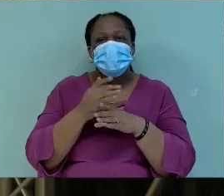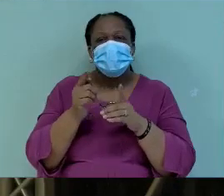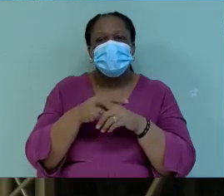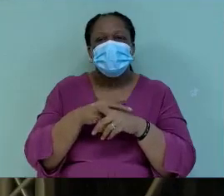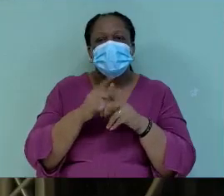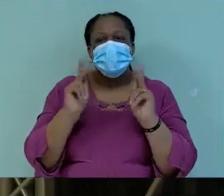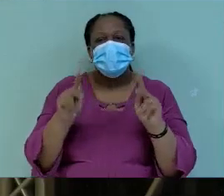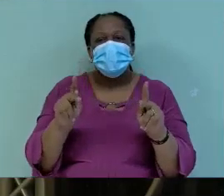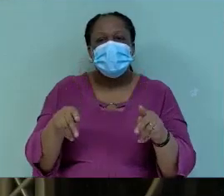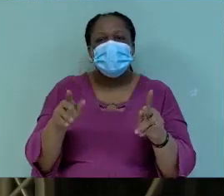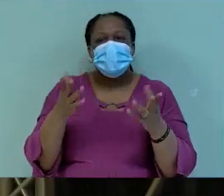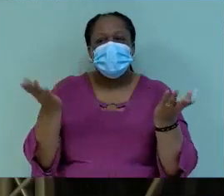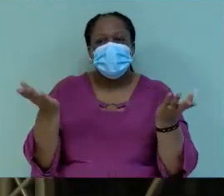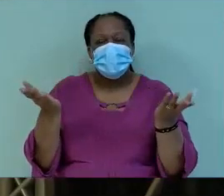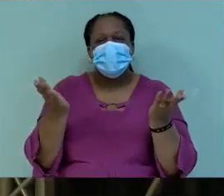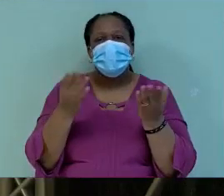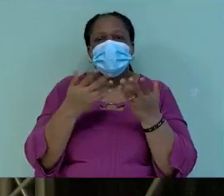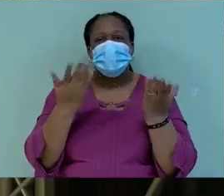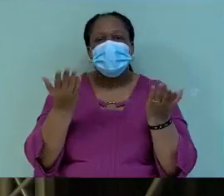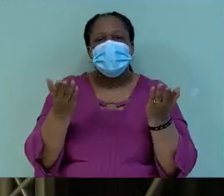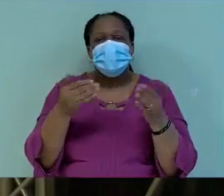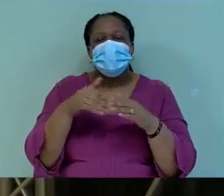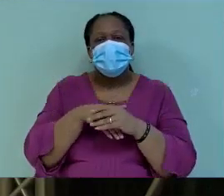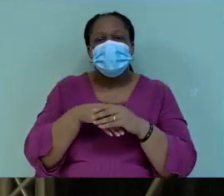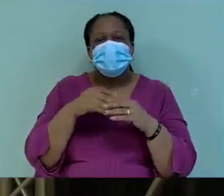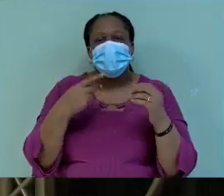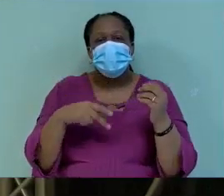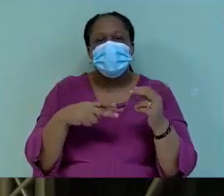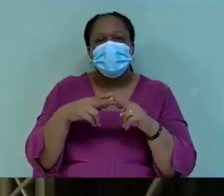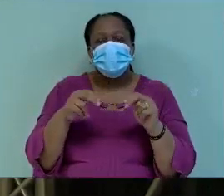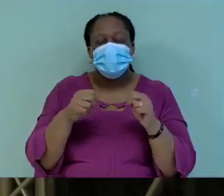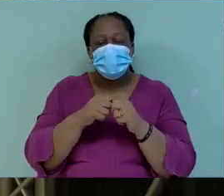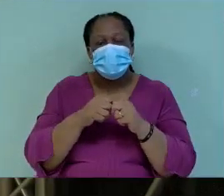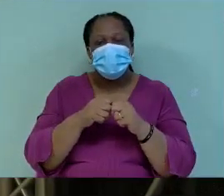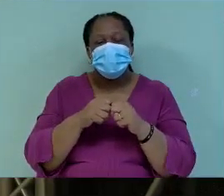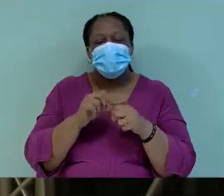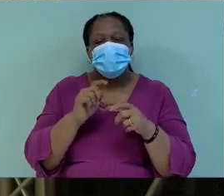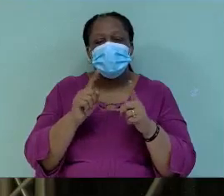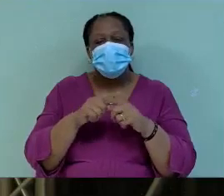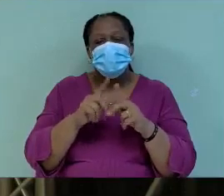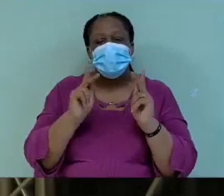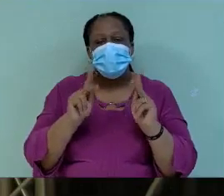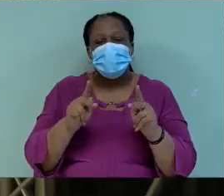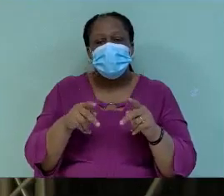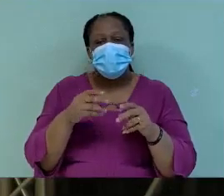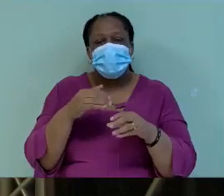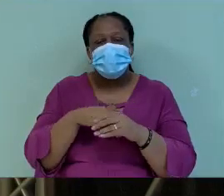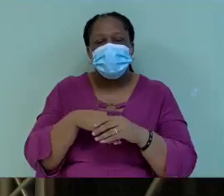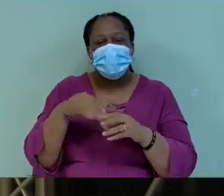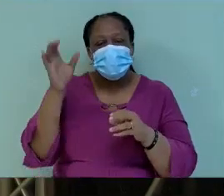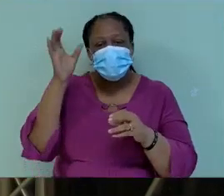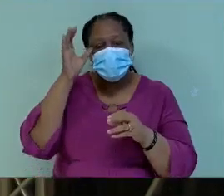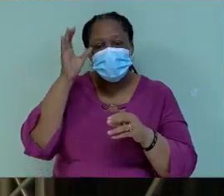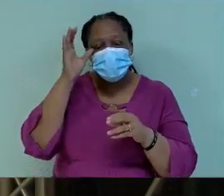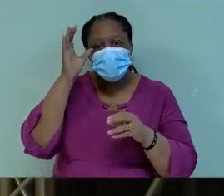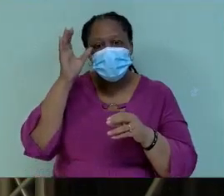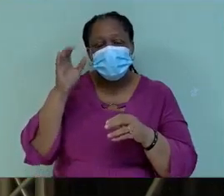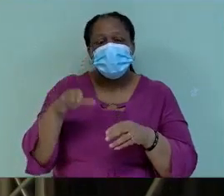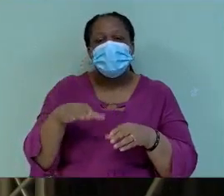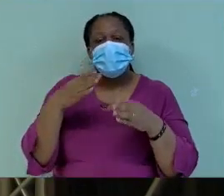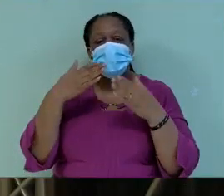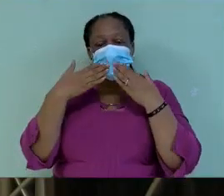public. So to the people of Taiwan, we say thank you on behalf of our citizens